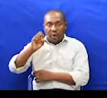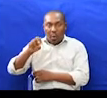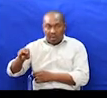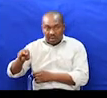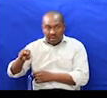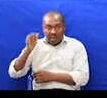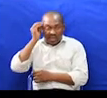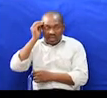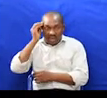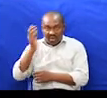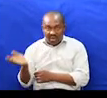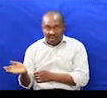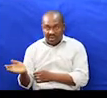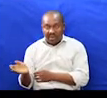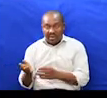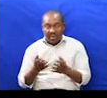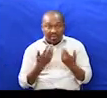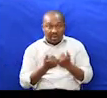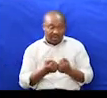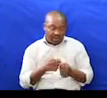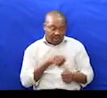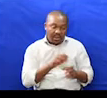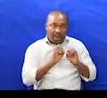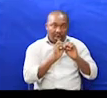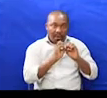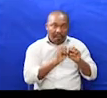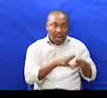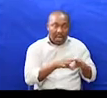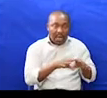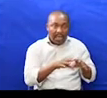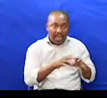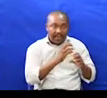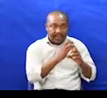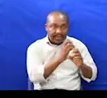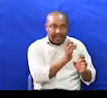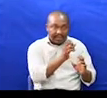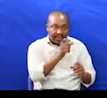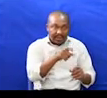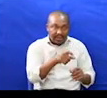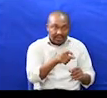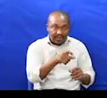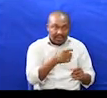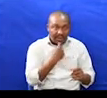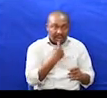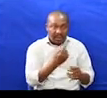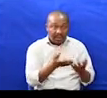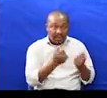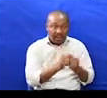be created and not this and destroyed. Another one, Dalton said